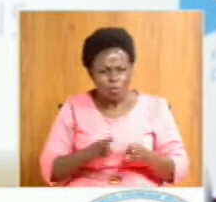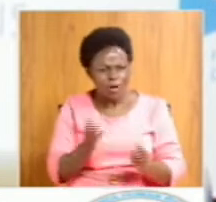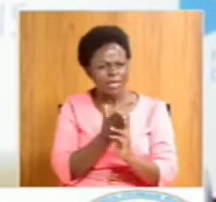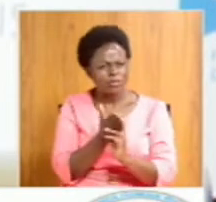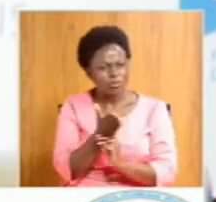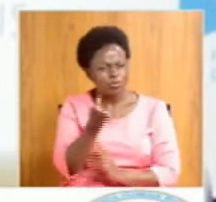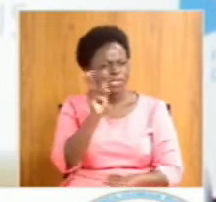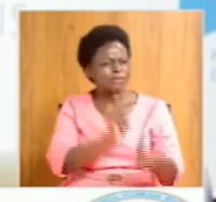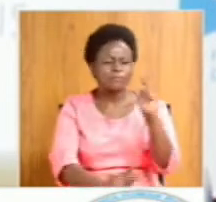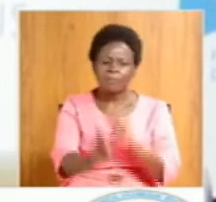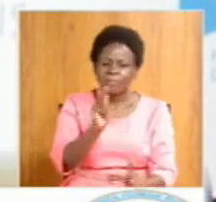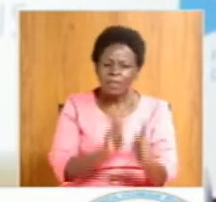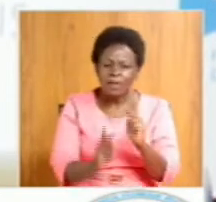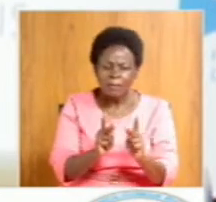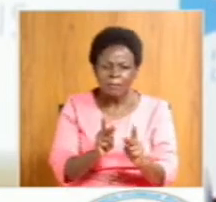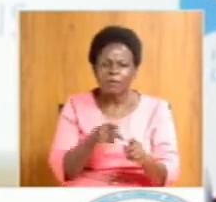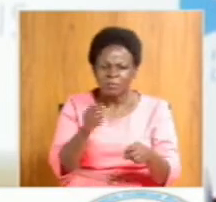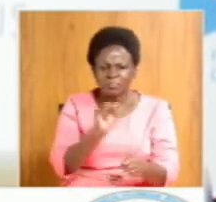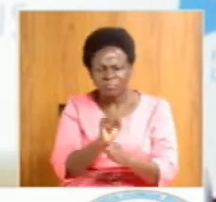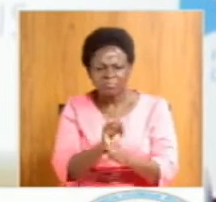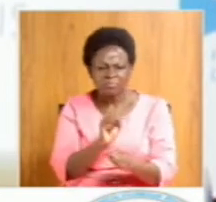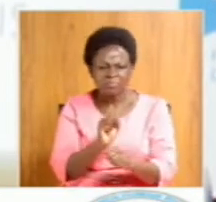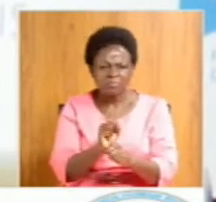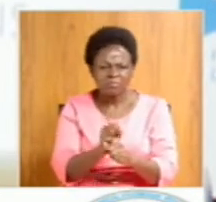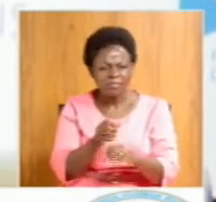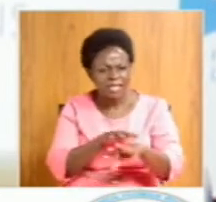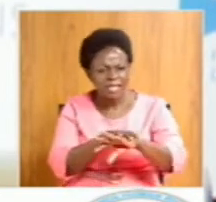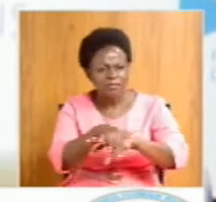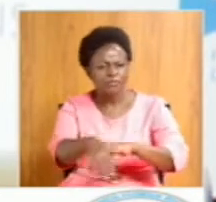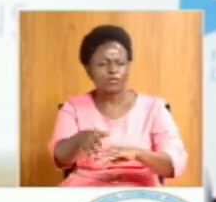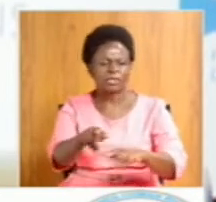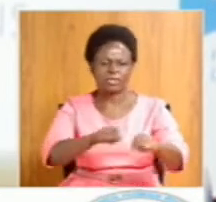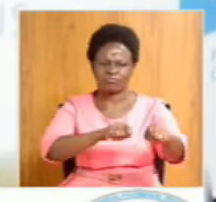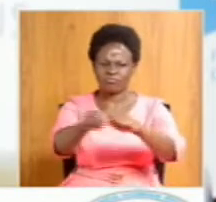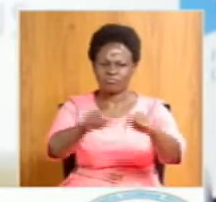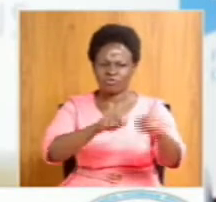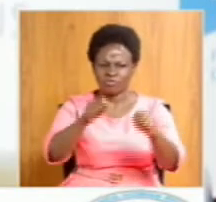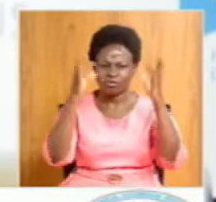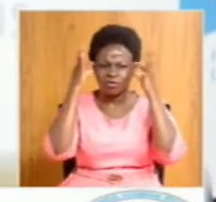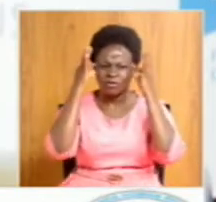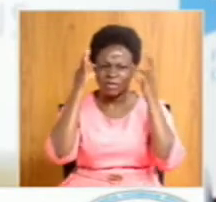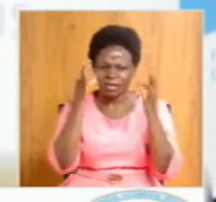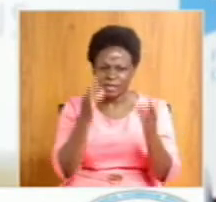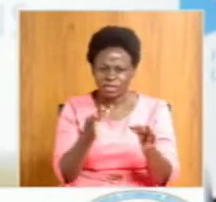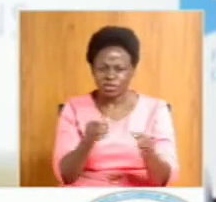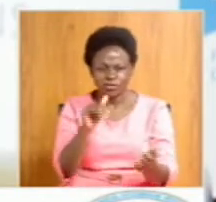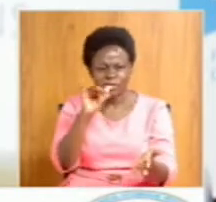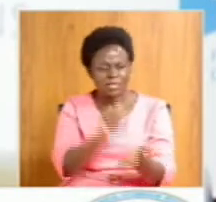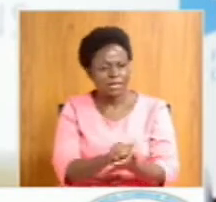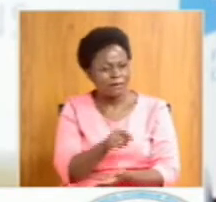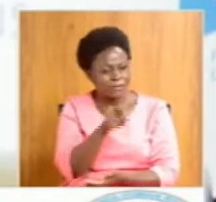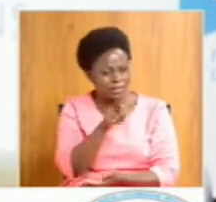way through which citizens exercise influence and control over the decisions that affected